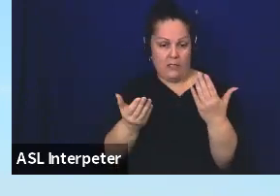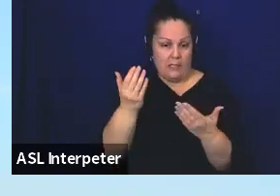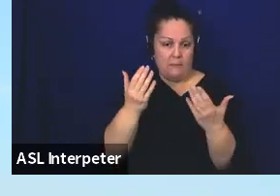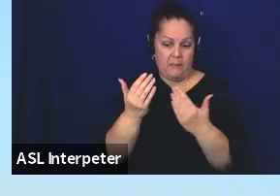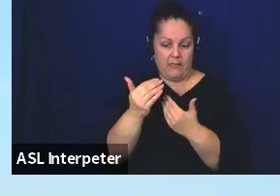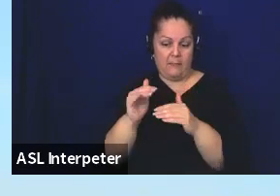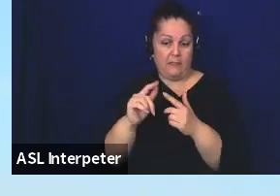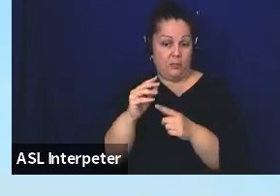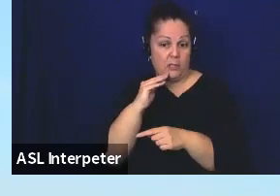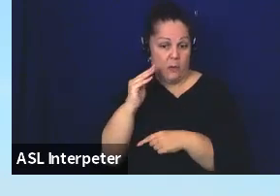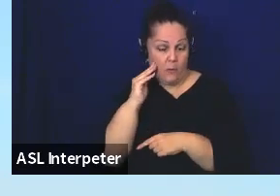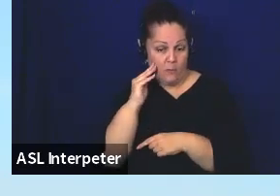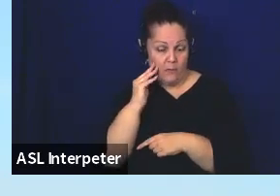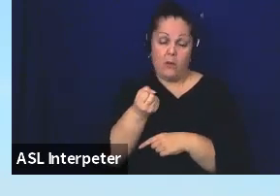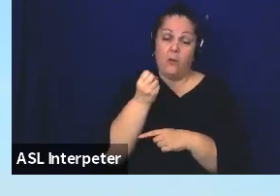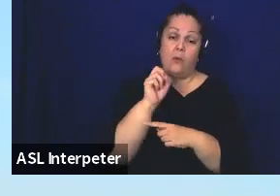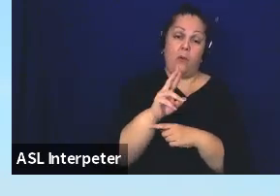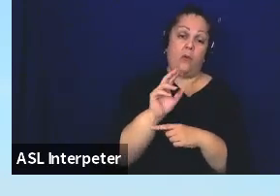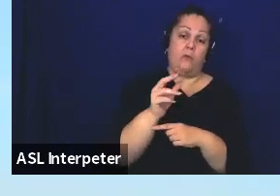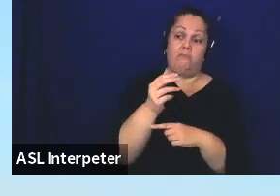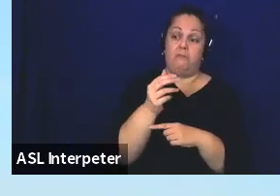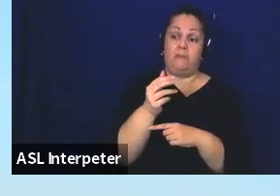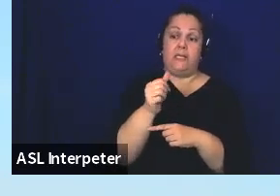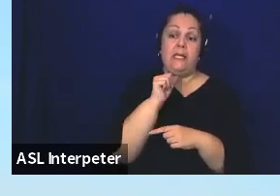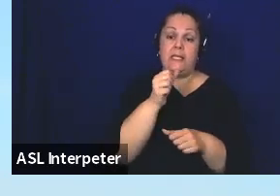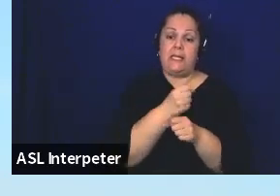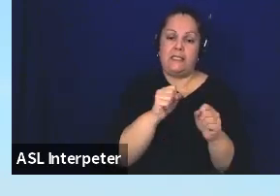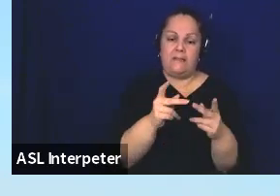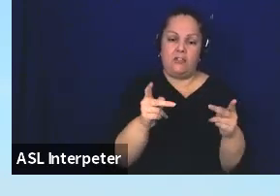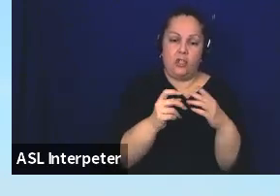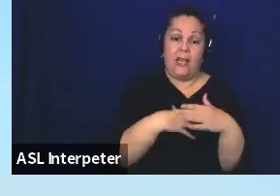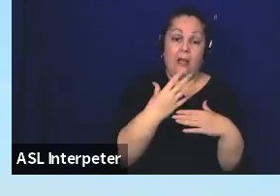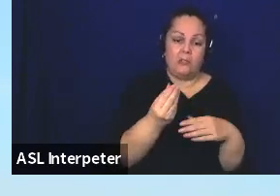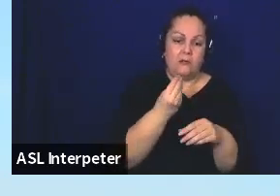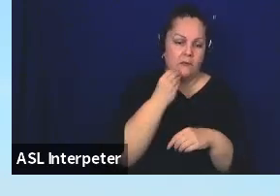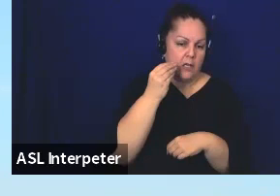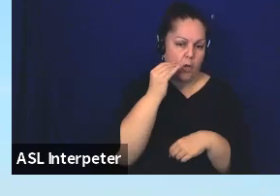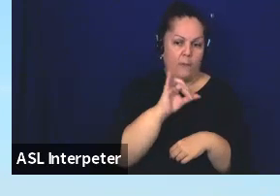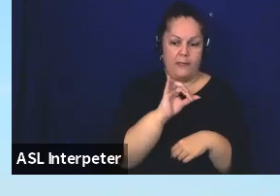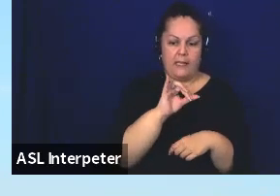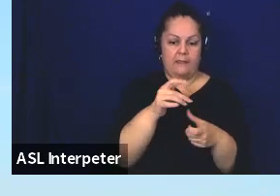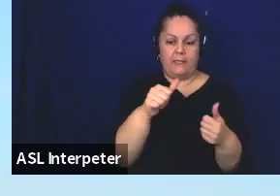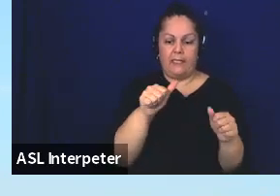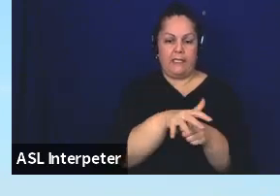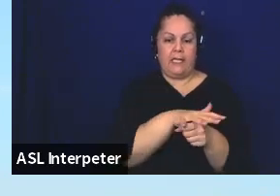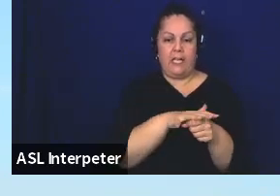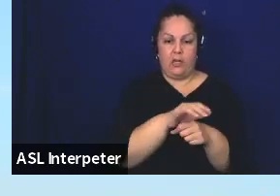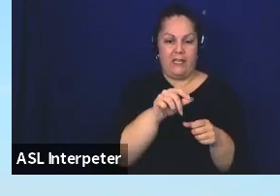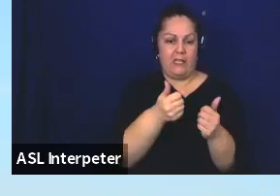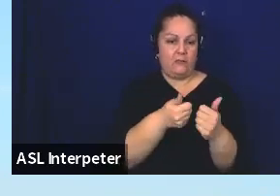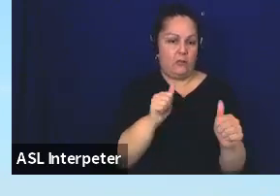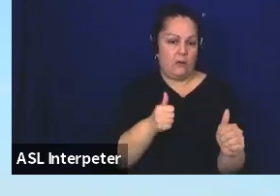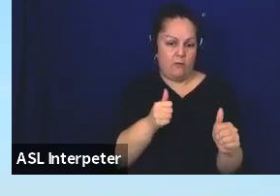to the home? Or are there any unsafe zones outside of the home, such as any areas that they need to be